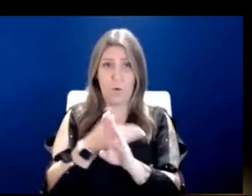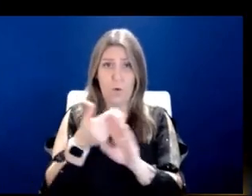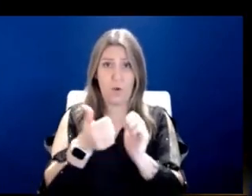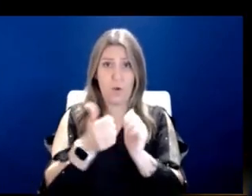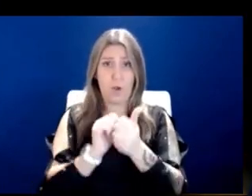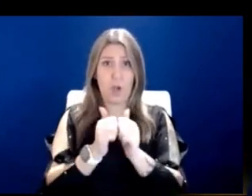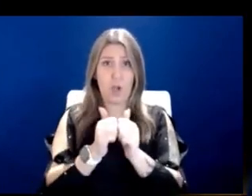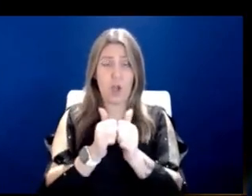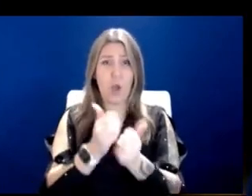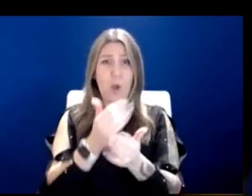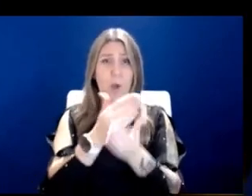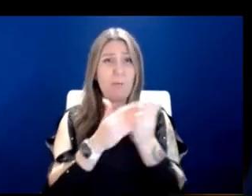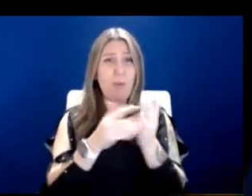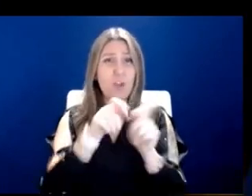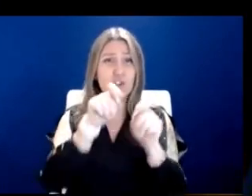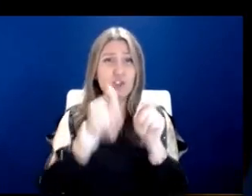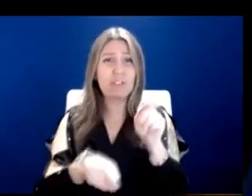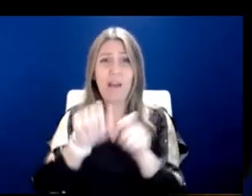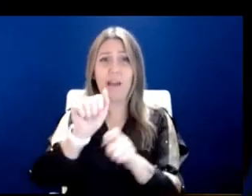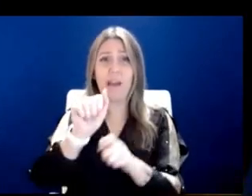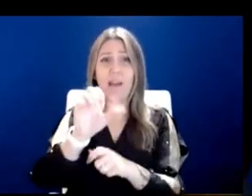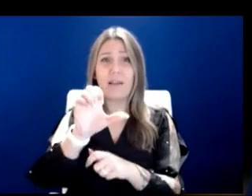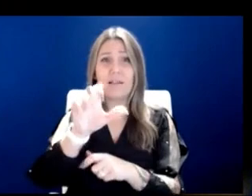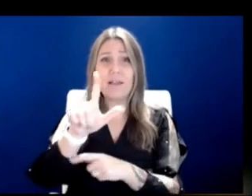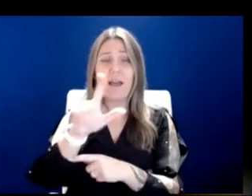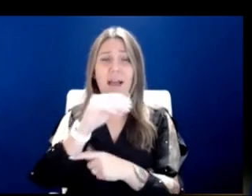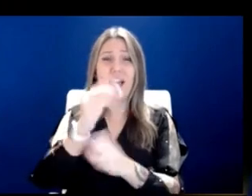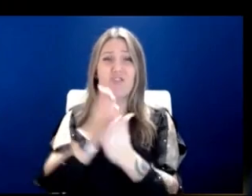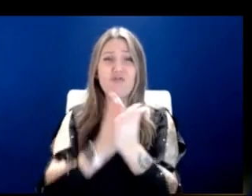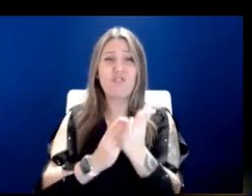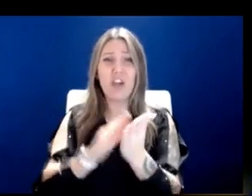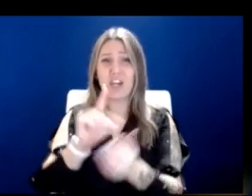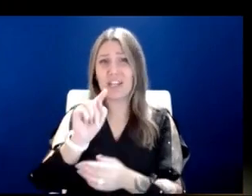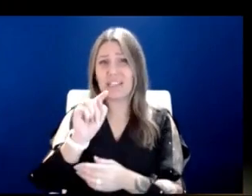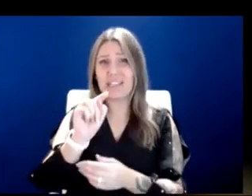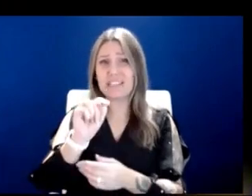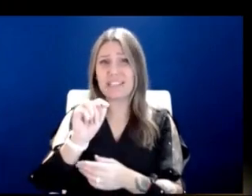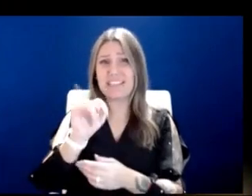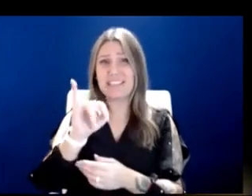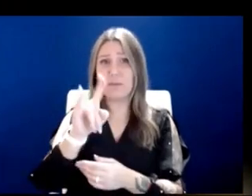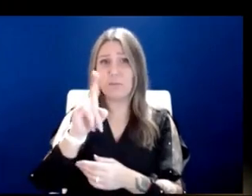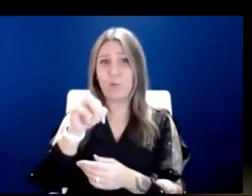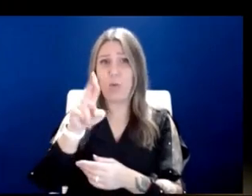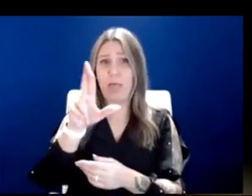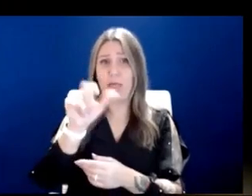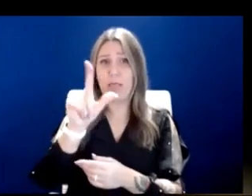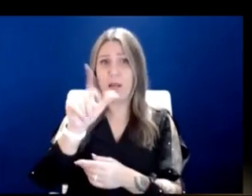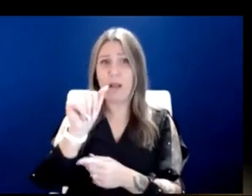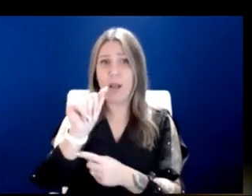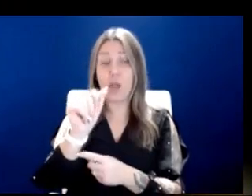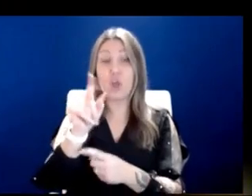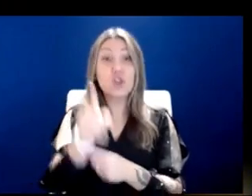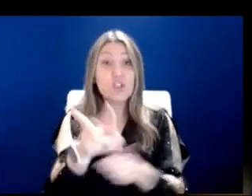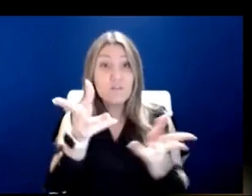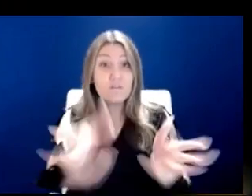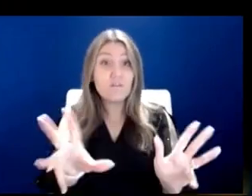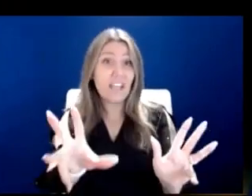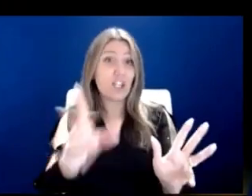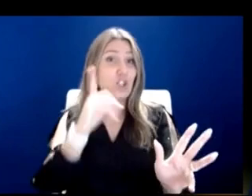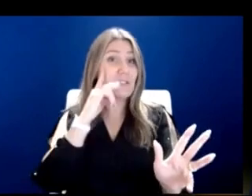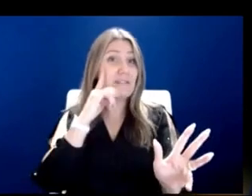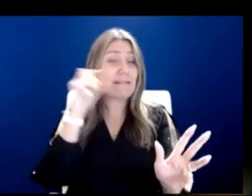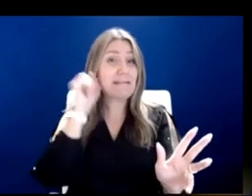to her ACL and a fracture to her fibula. That was 3 weeks ago. She came out with a silver. And so, again, all the athletes